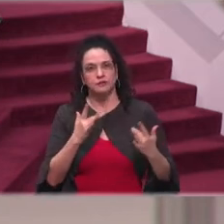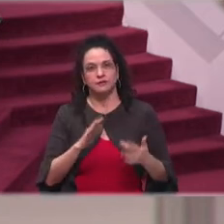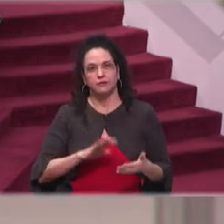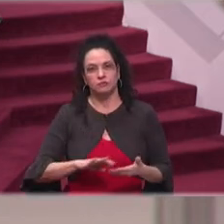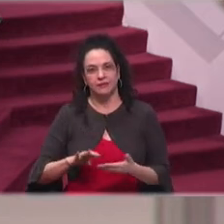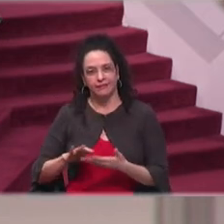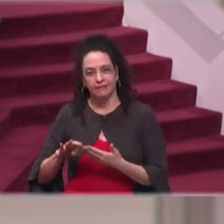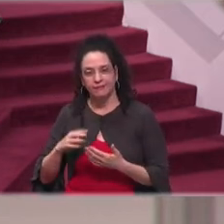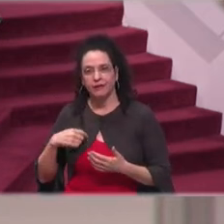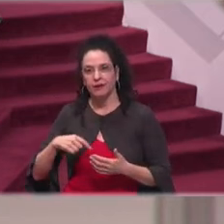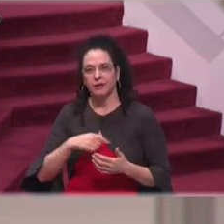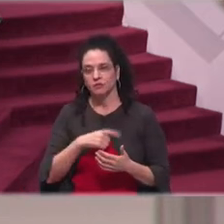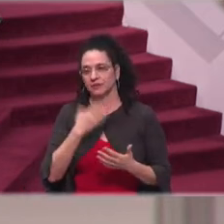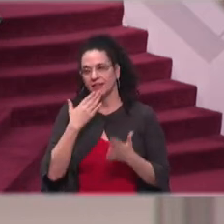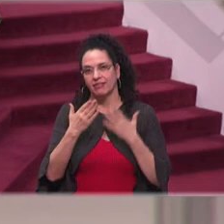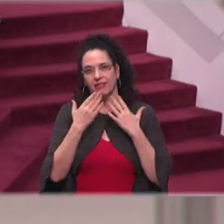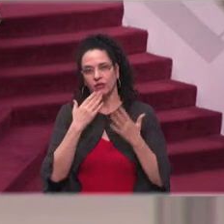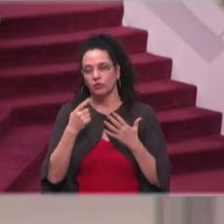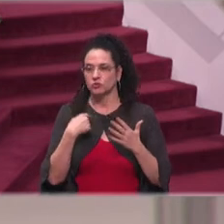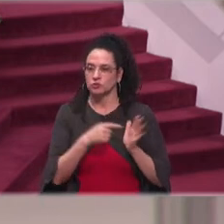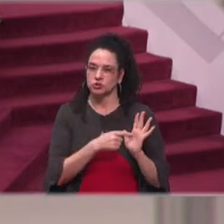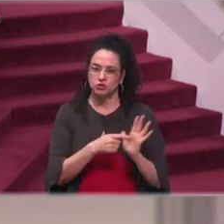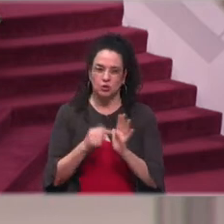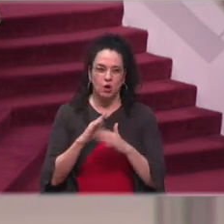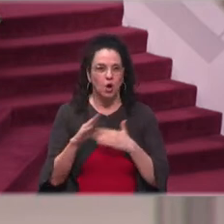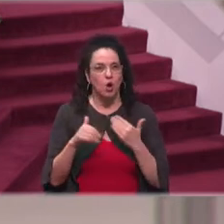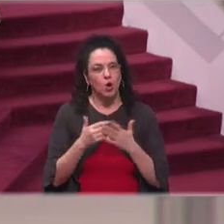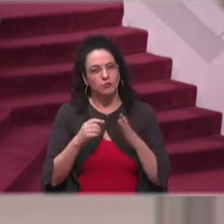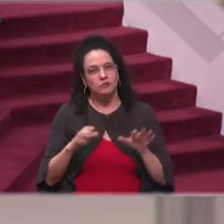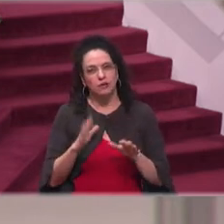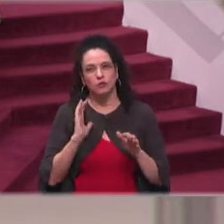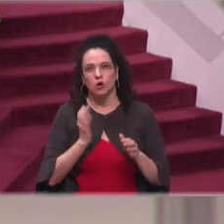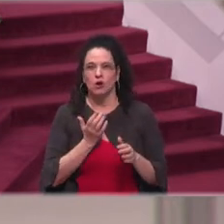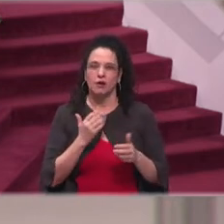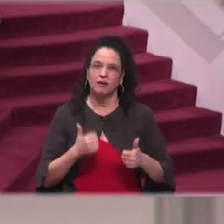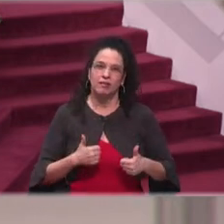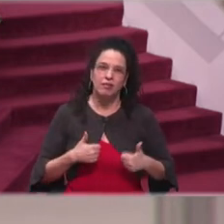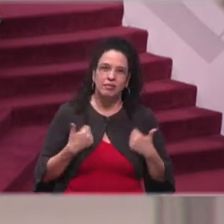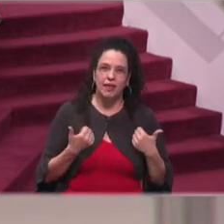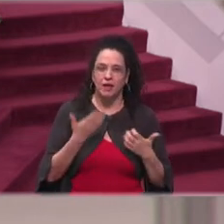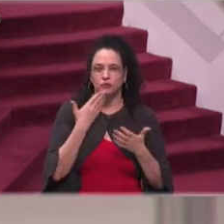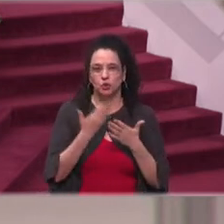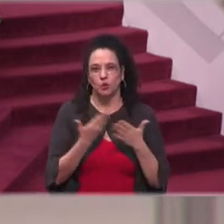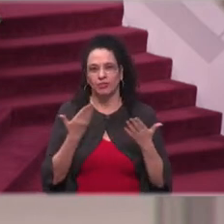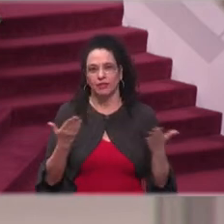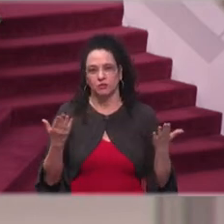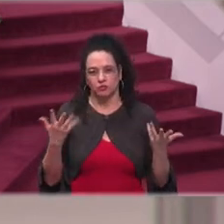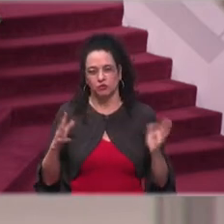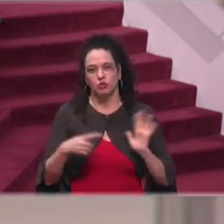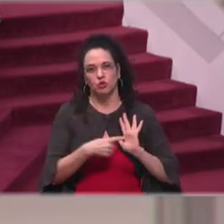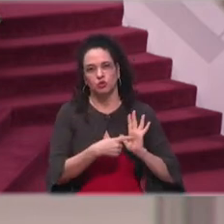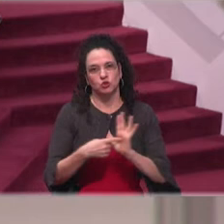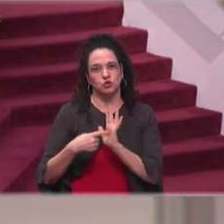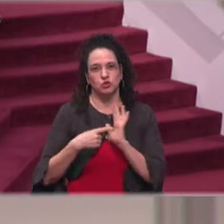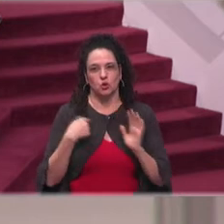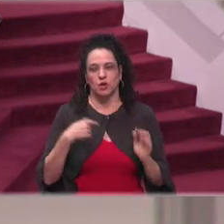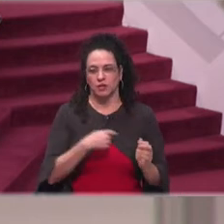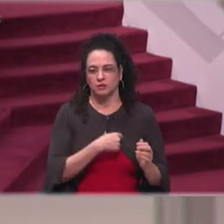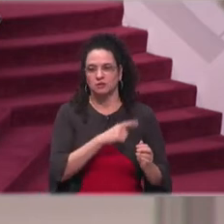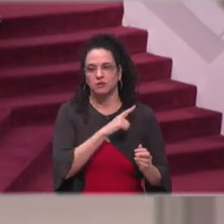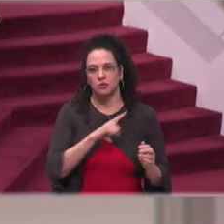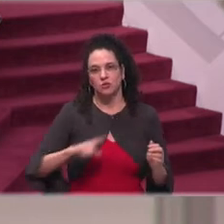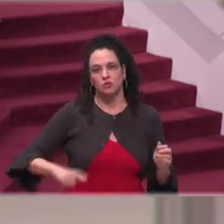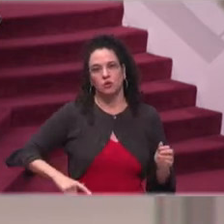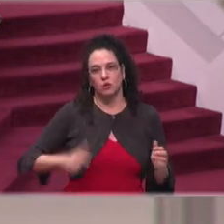we reflect on all you have done in our lives and the goodness you have shown us, all we can say is, Lord, we thank you. Lord, we ask